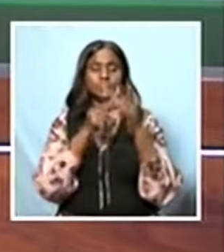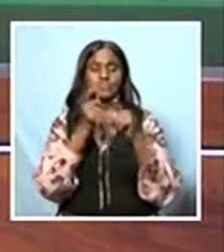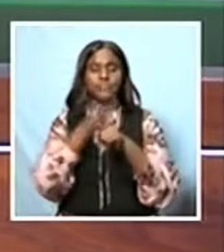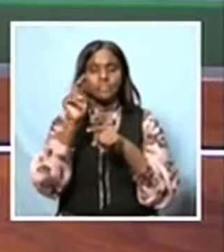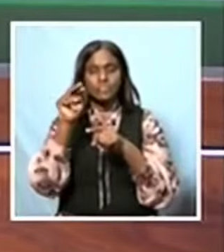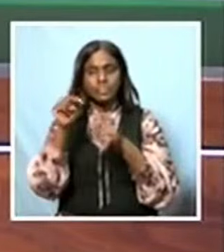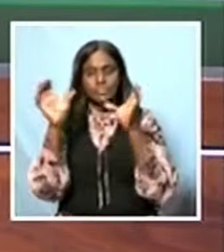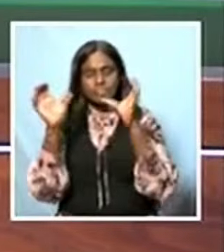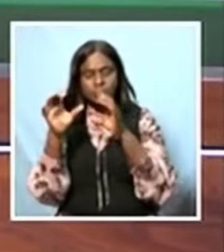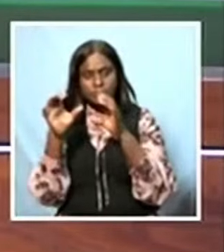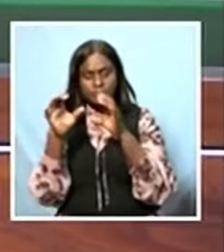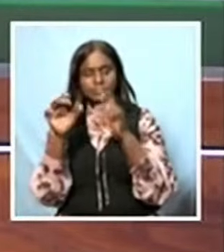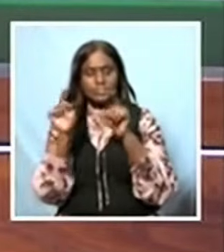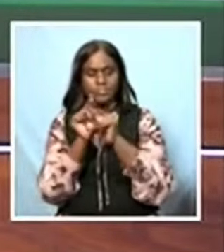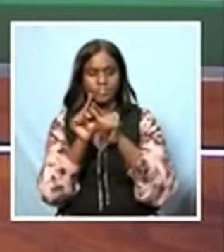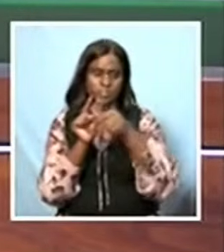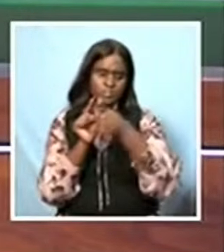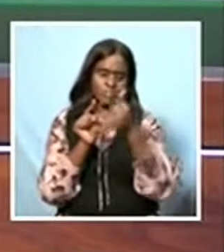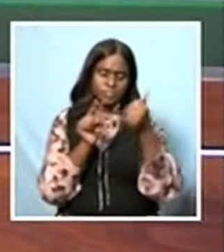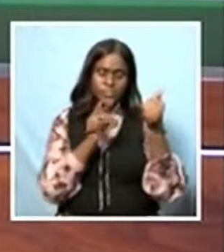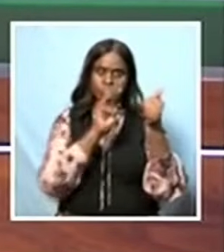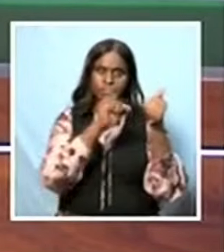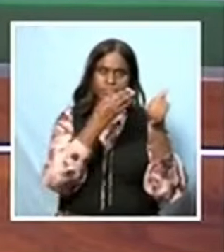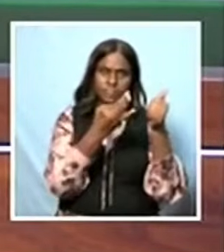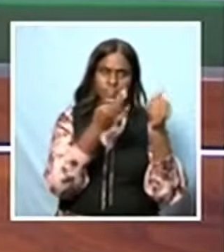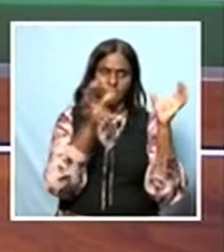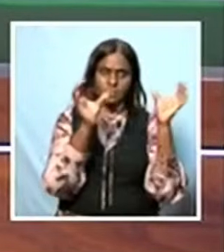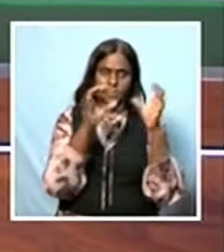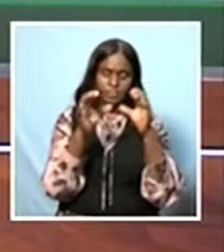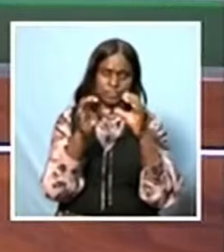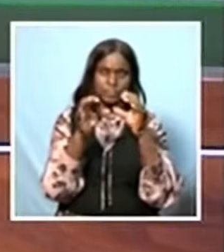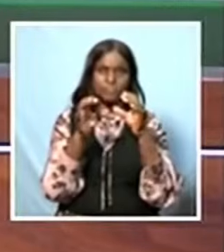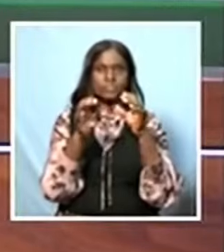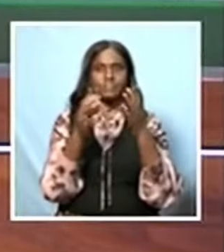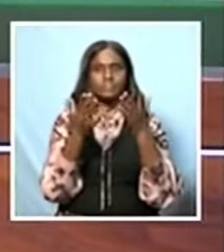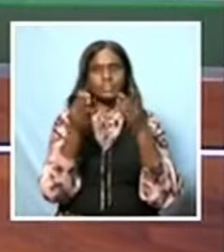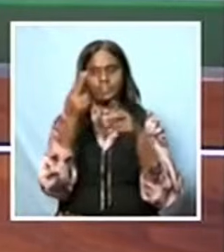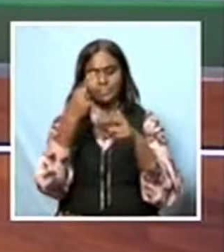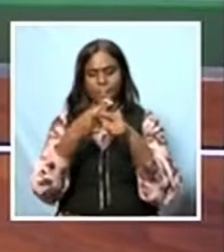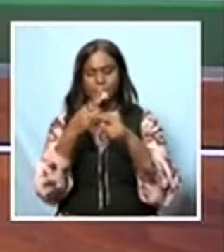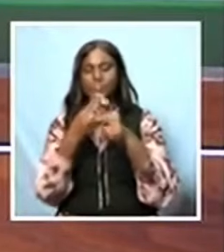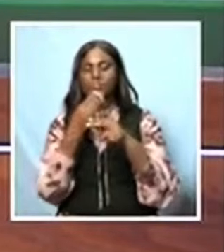Mandola City Council and Mufulira Municipal Council. On live commentary, my